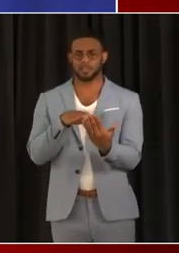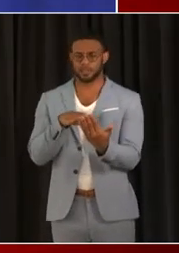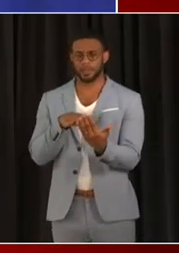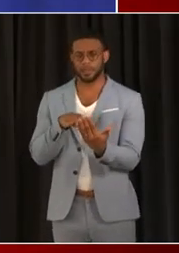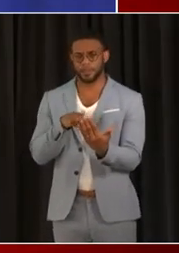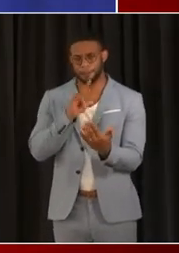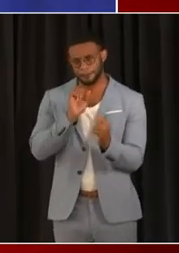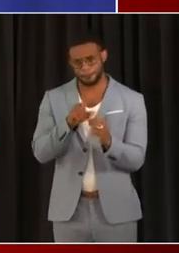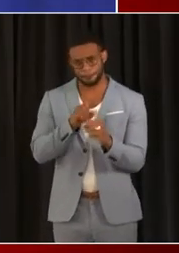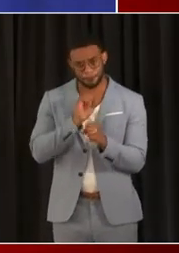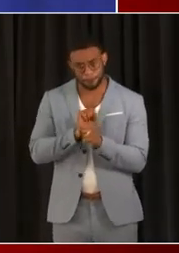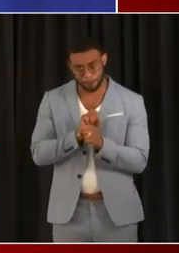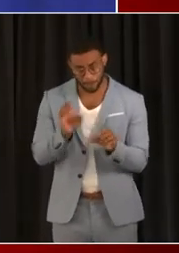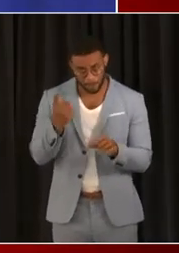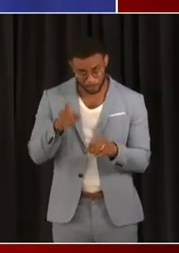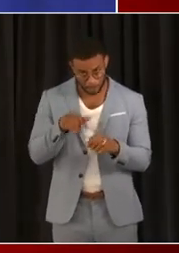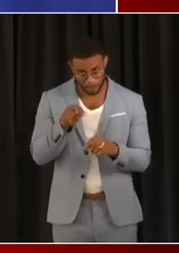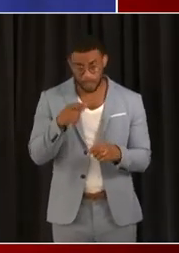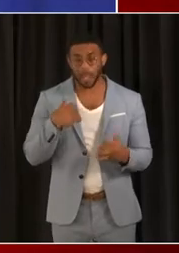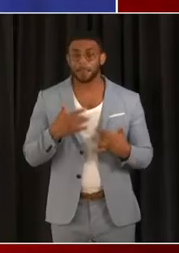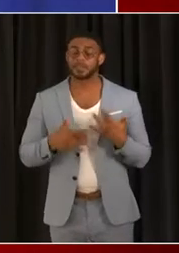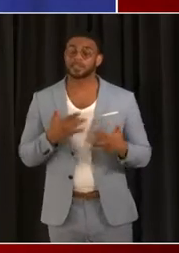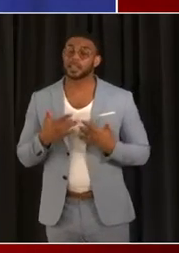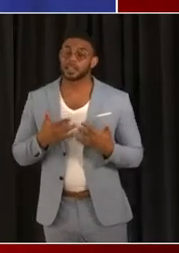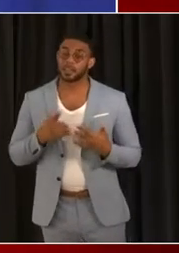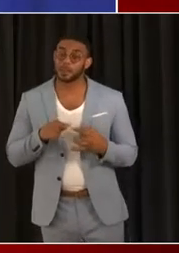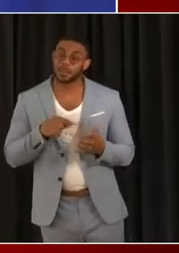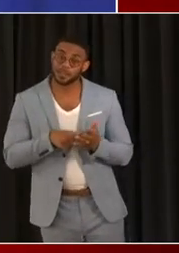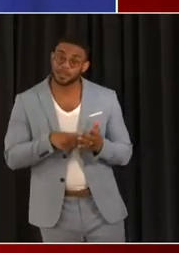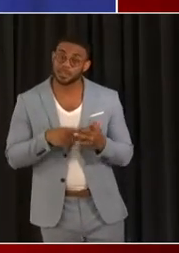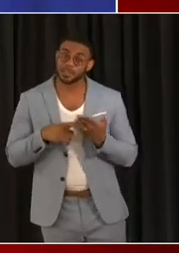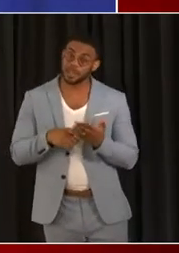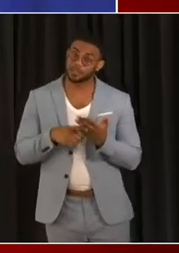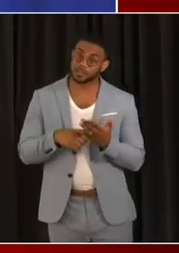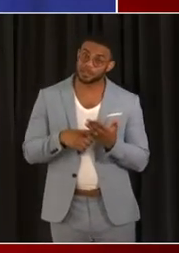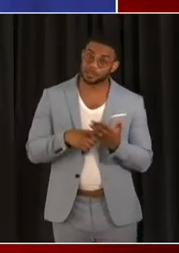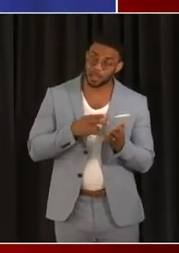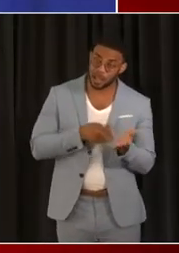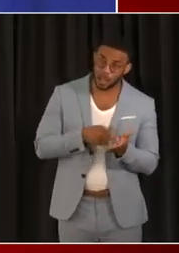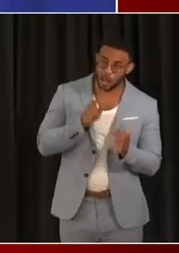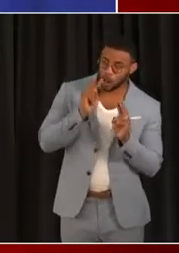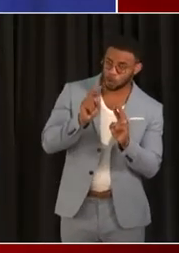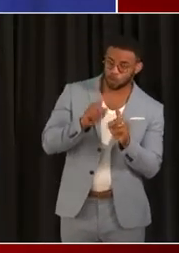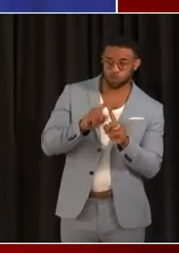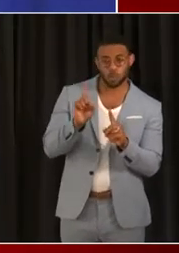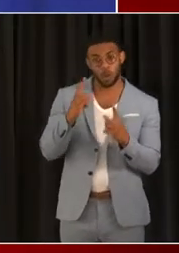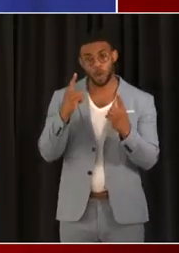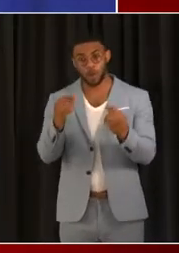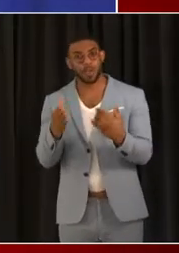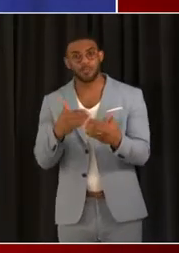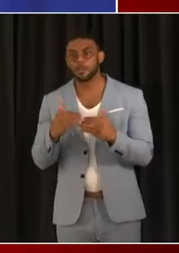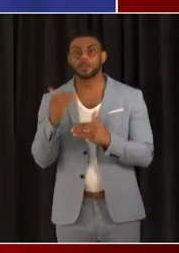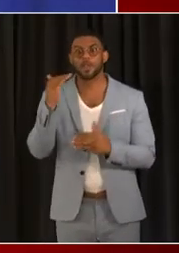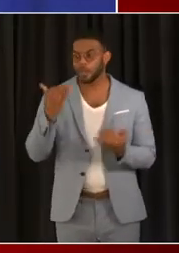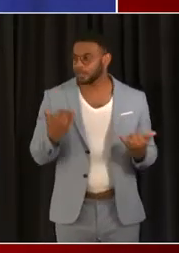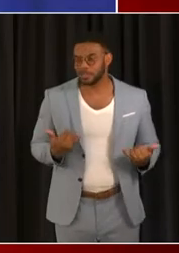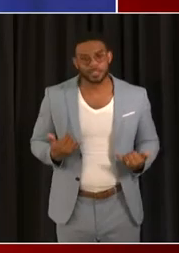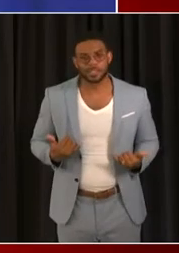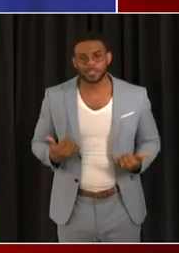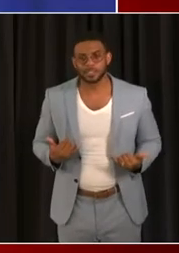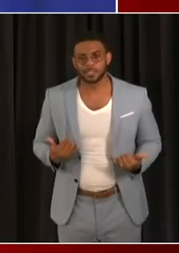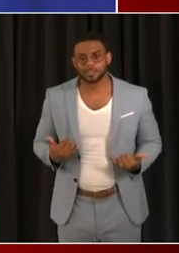it head-on and be able to actually do something about it. So I'm excited about this conversation, quite honestly. Look forward to where it goes even